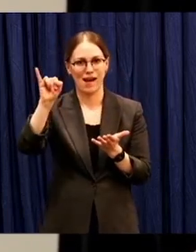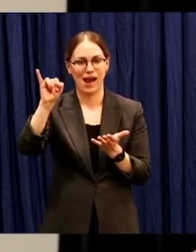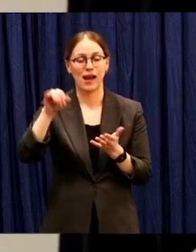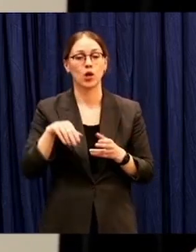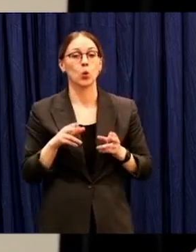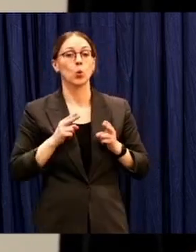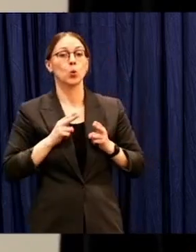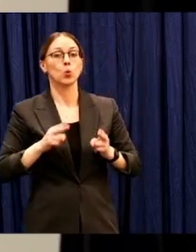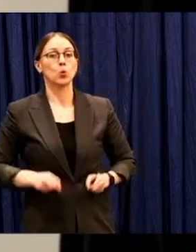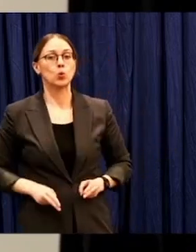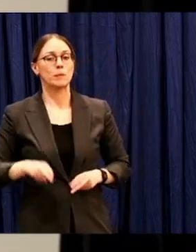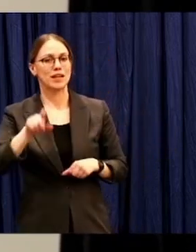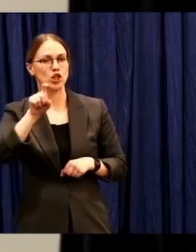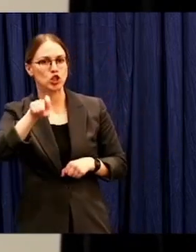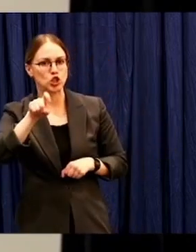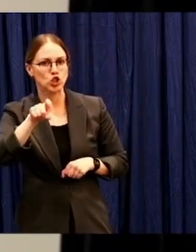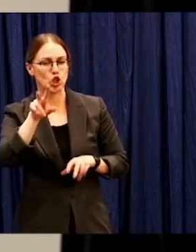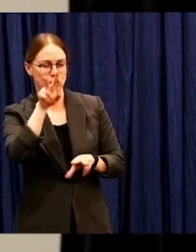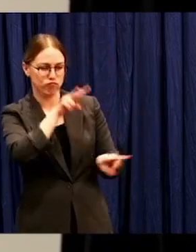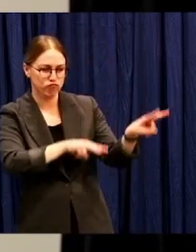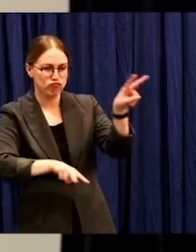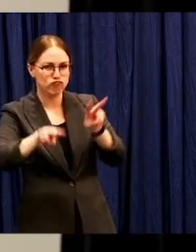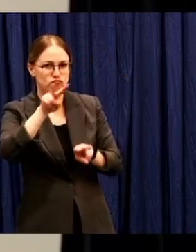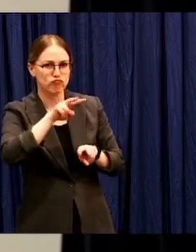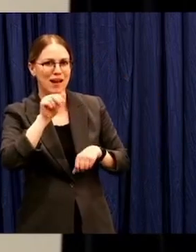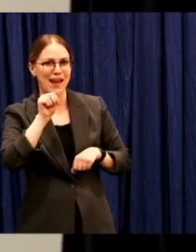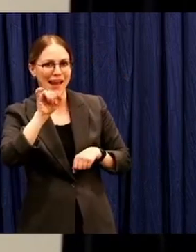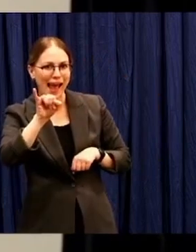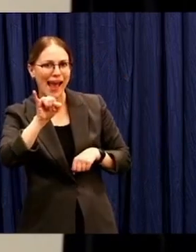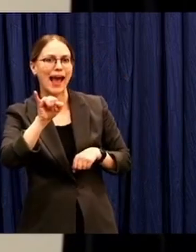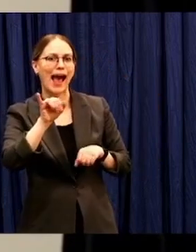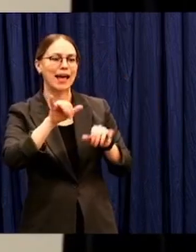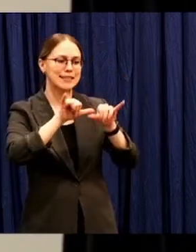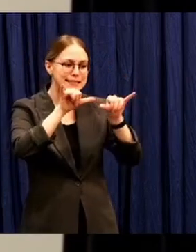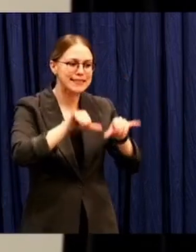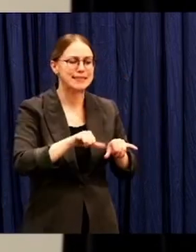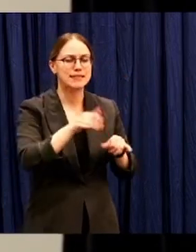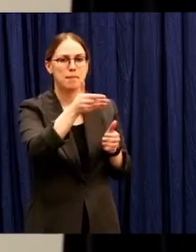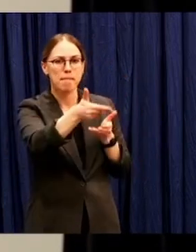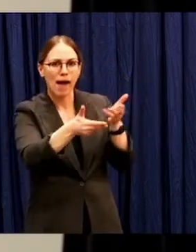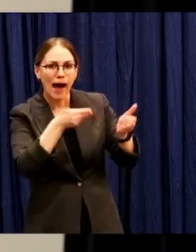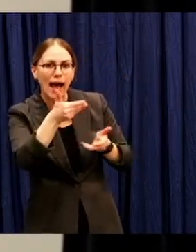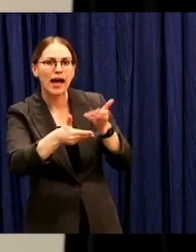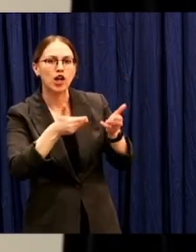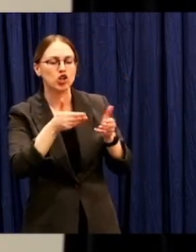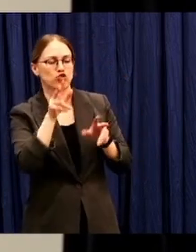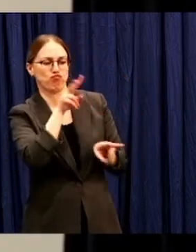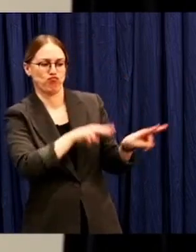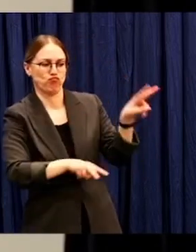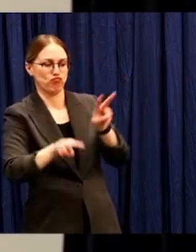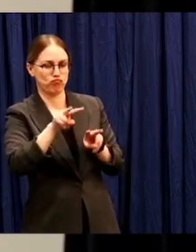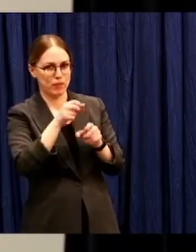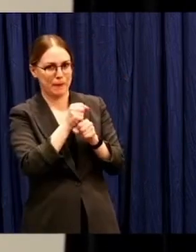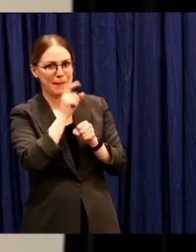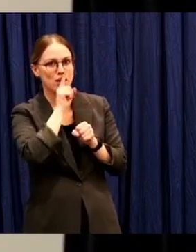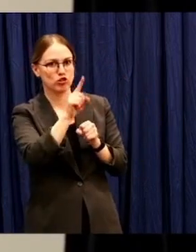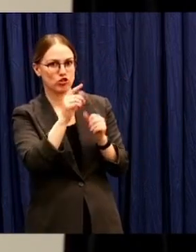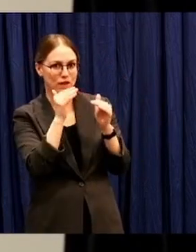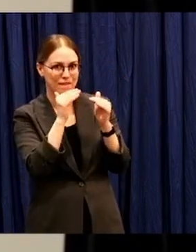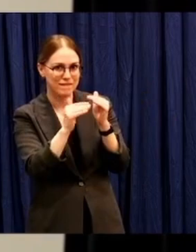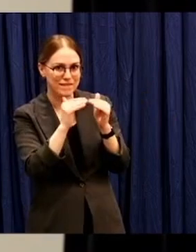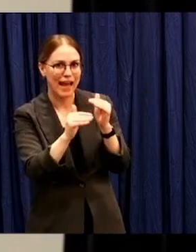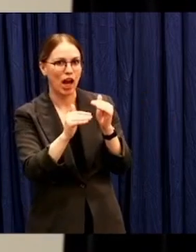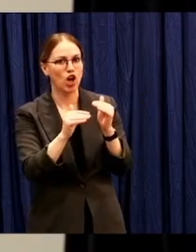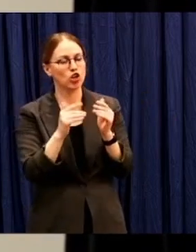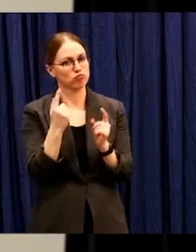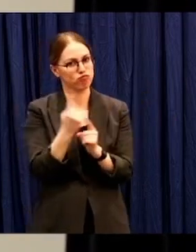be reviewing AI automated hiring decisions or other sorts of filters to make sure that they are fair and equitable and doing what they're supposed